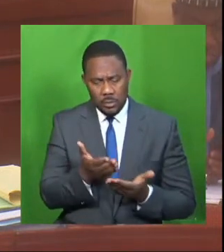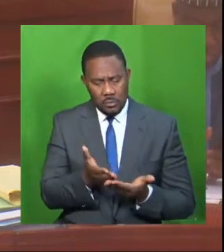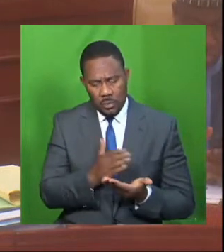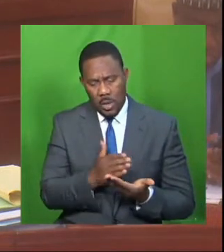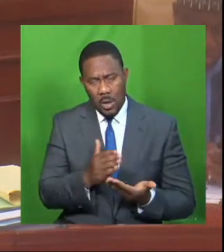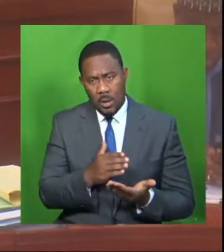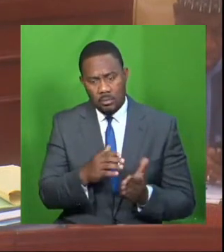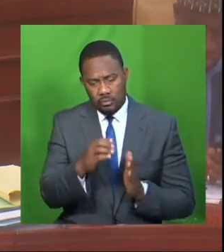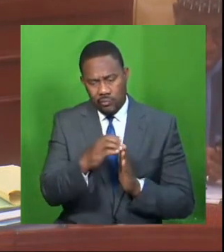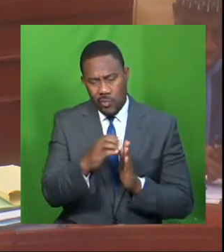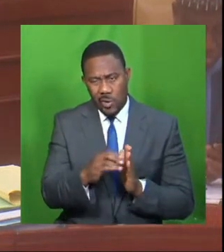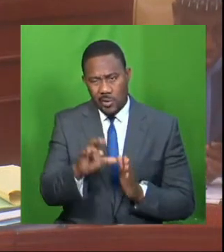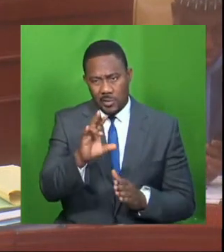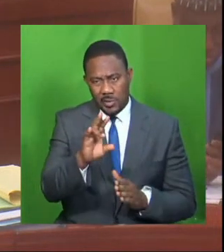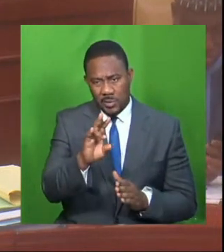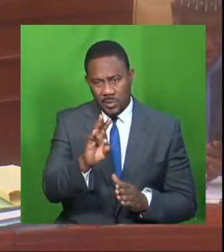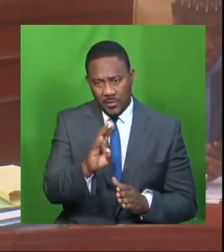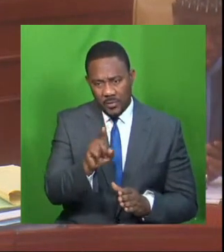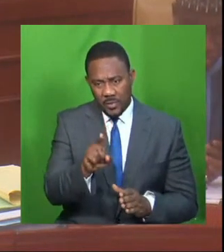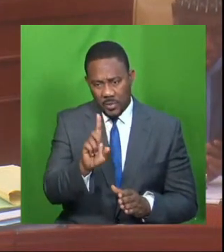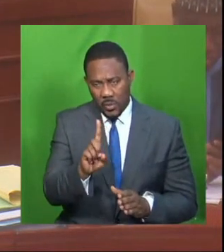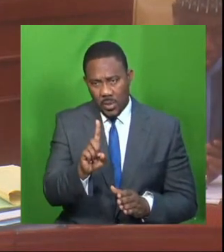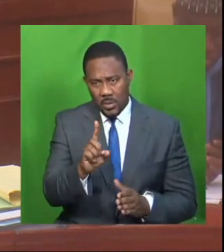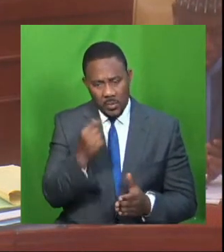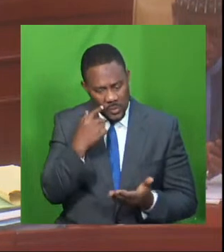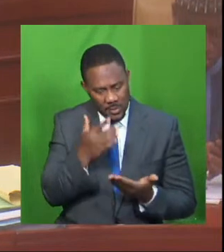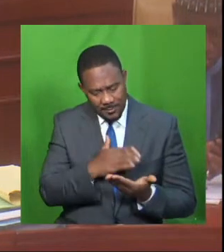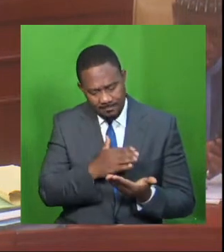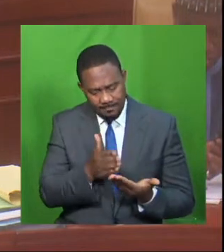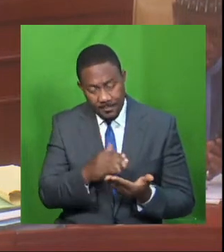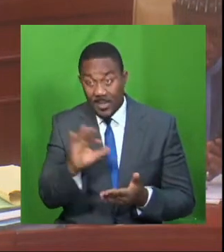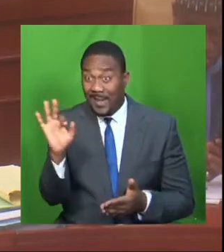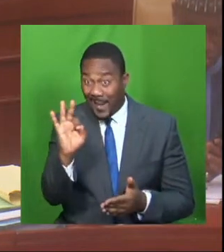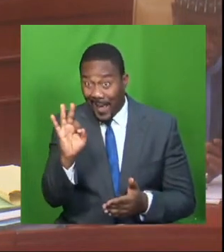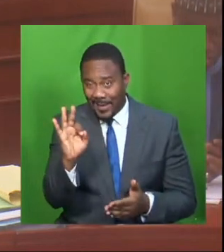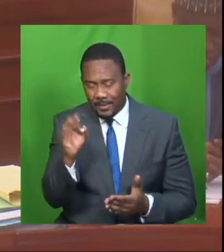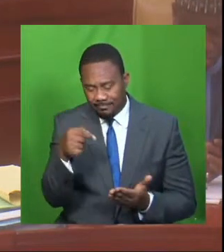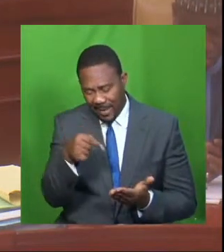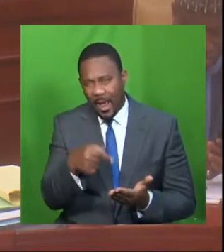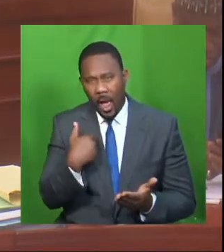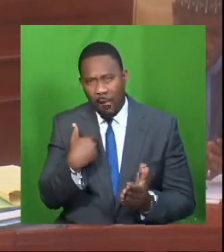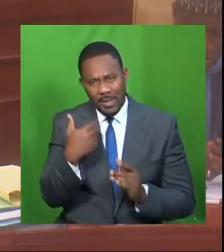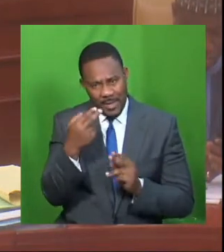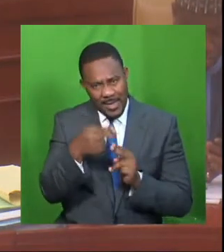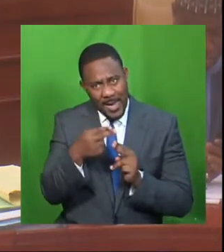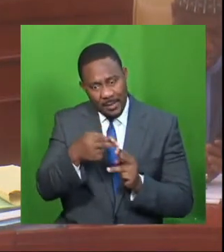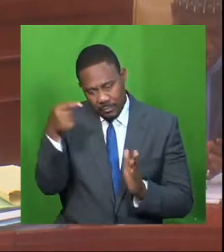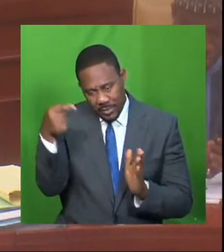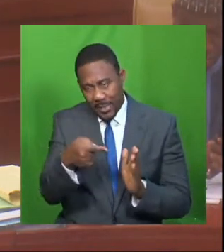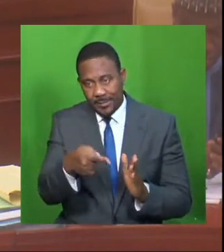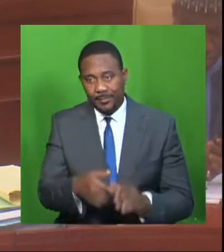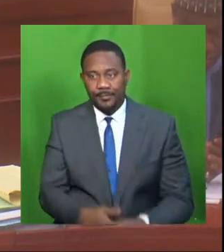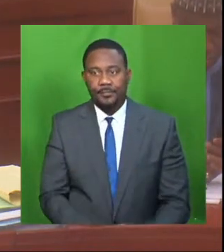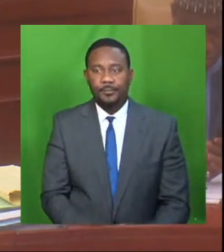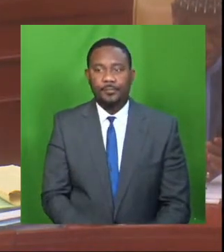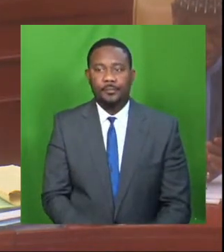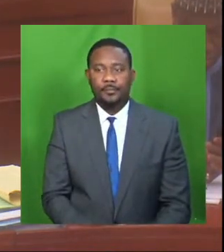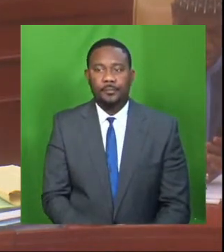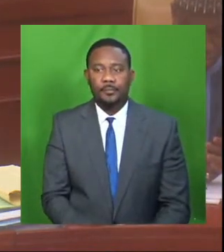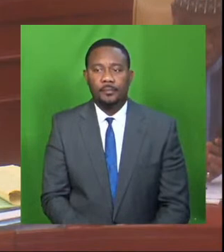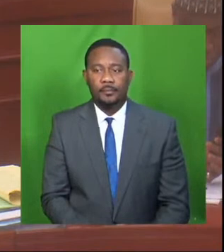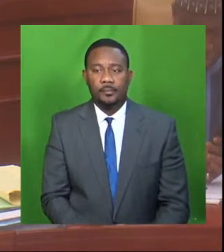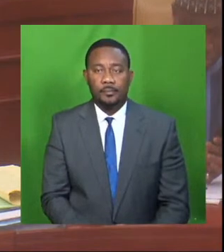Mr. Speaker, in so doing, I present the report of the committee. And Mr. Speaker, I ask that